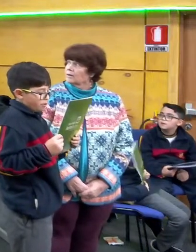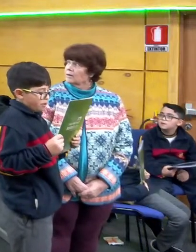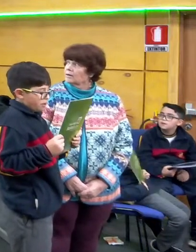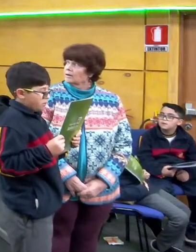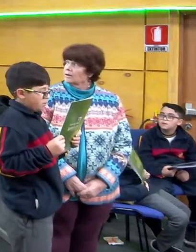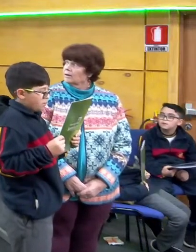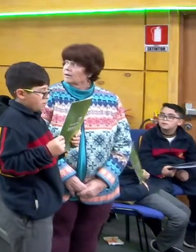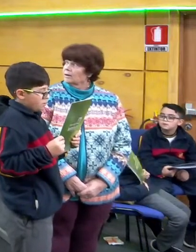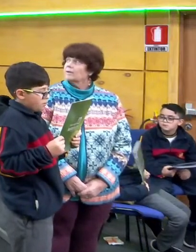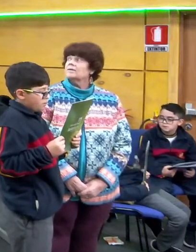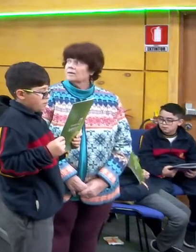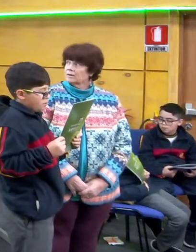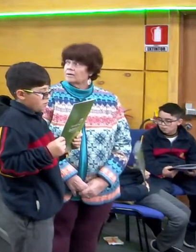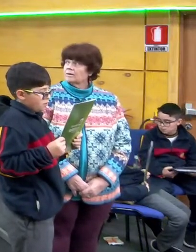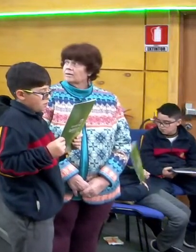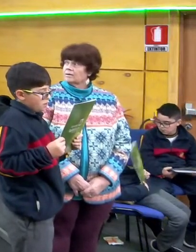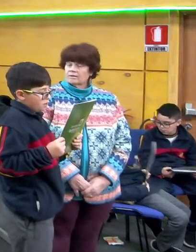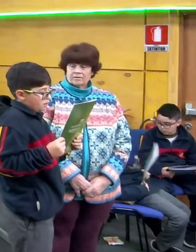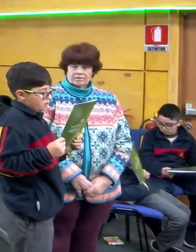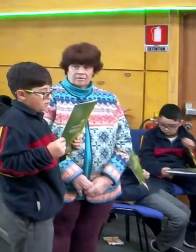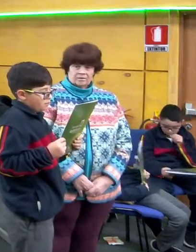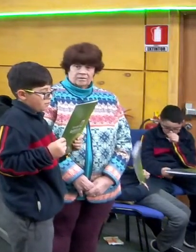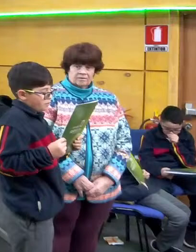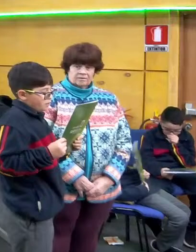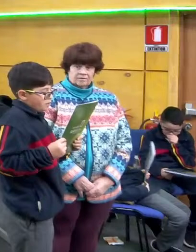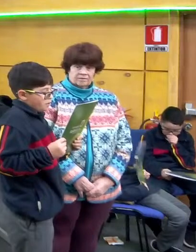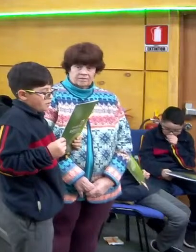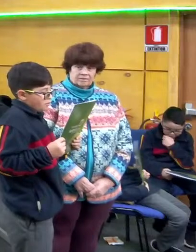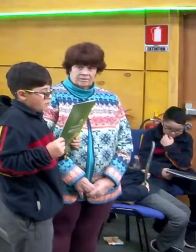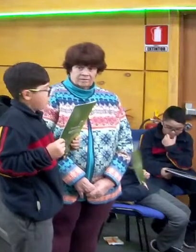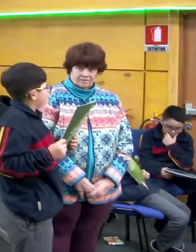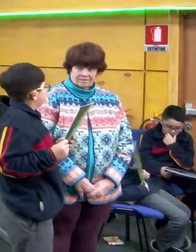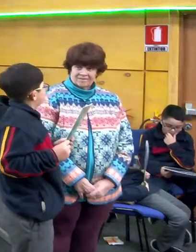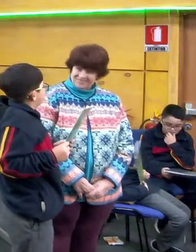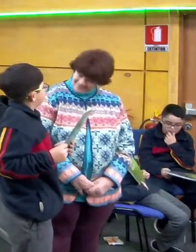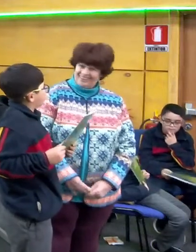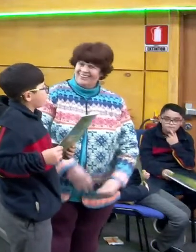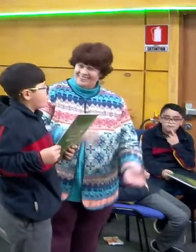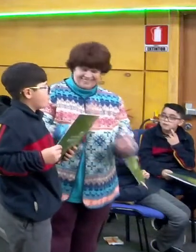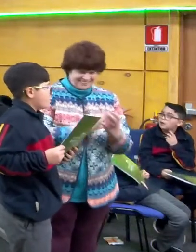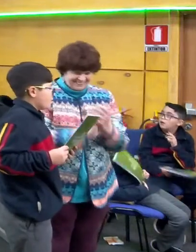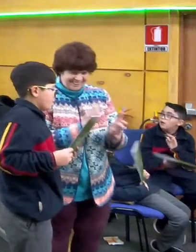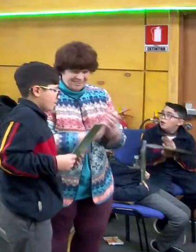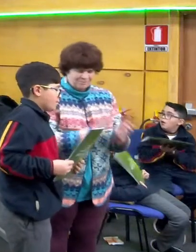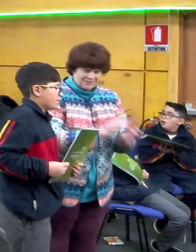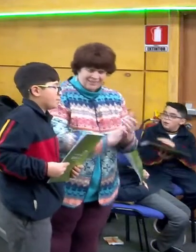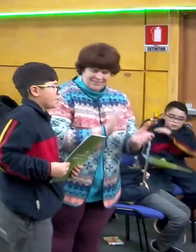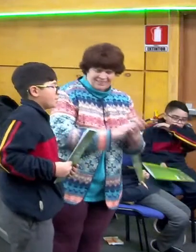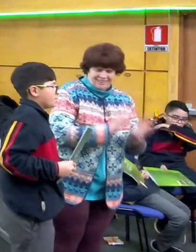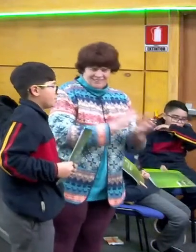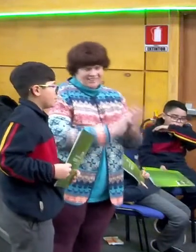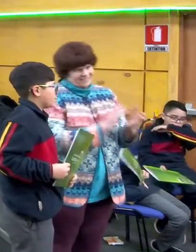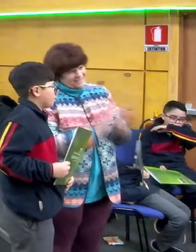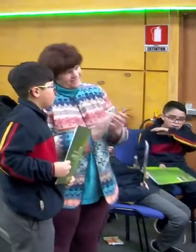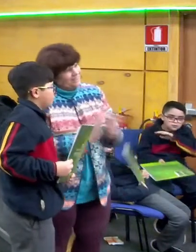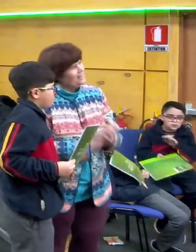round and night. I love rain. Okay. Good job.